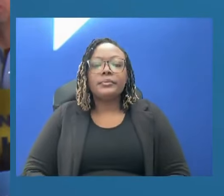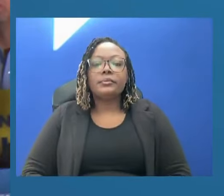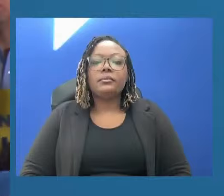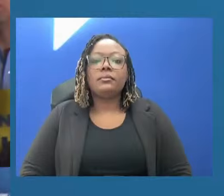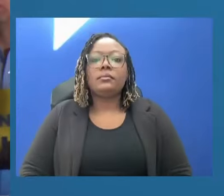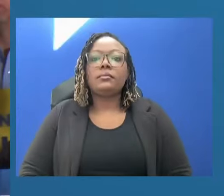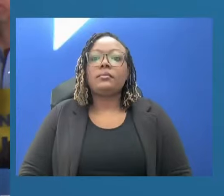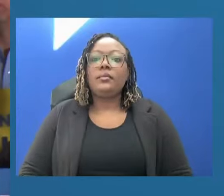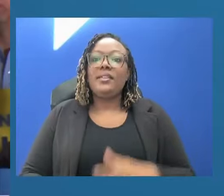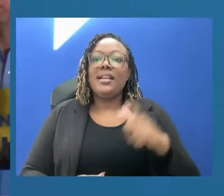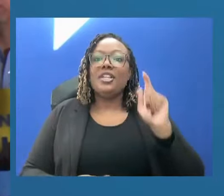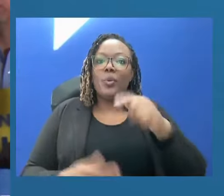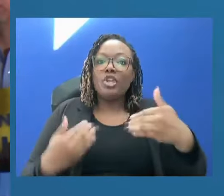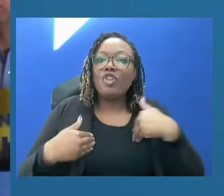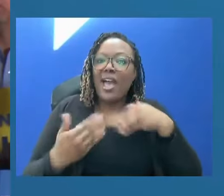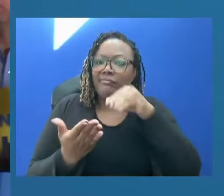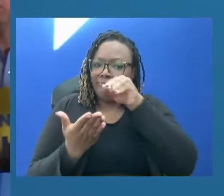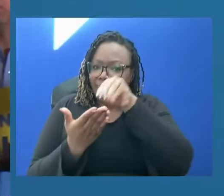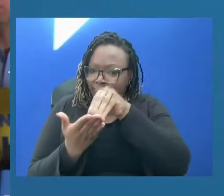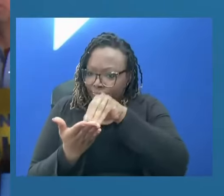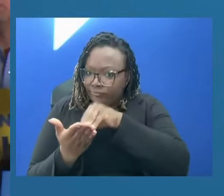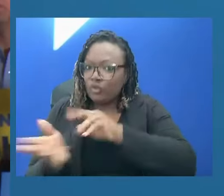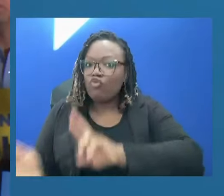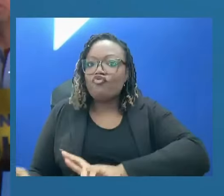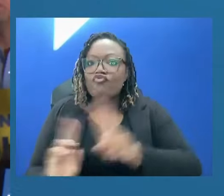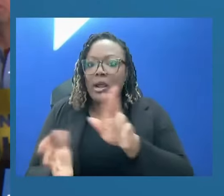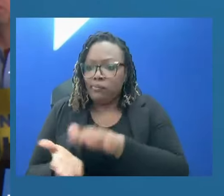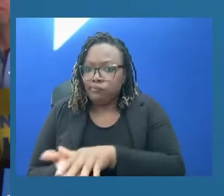So we got to have the documentation.